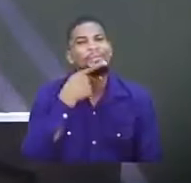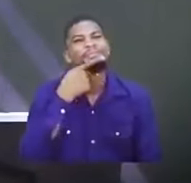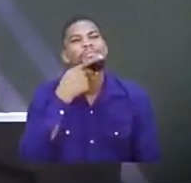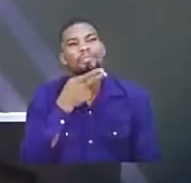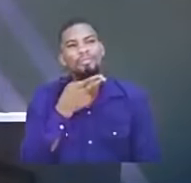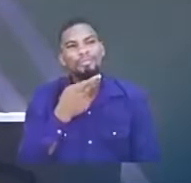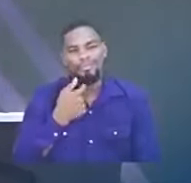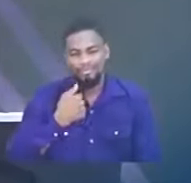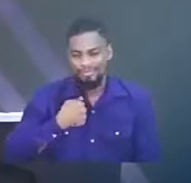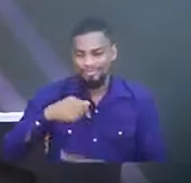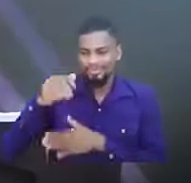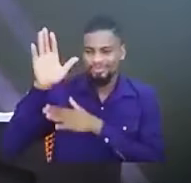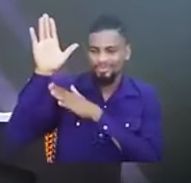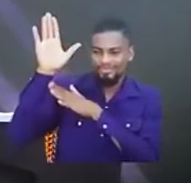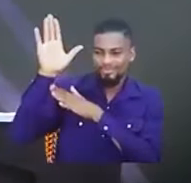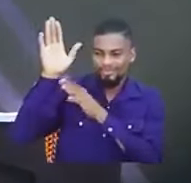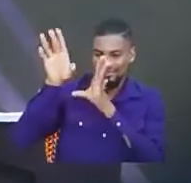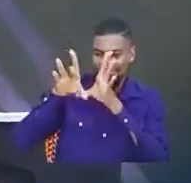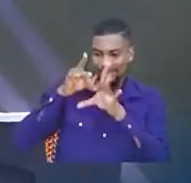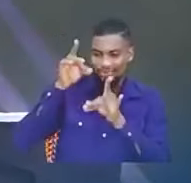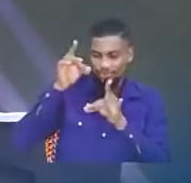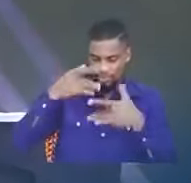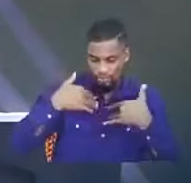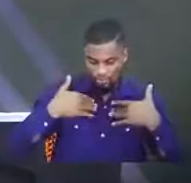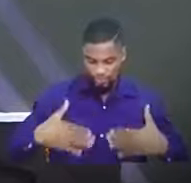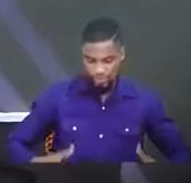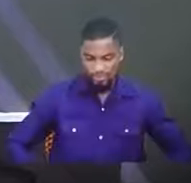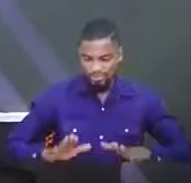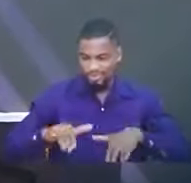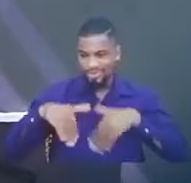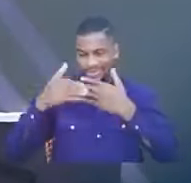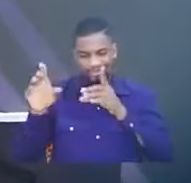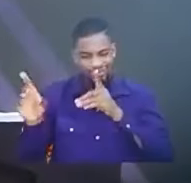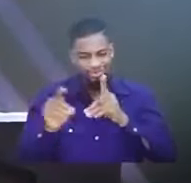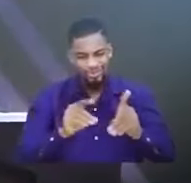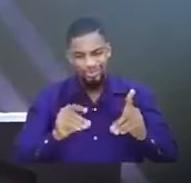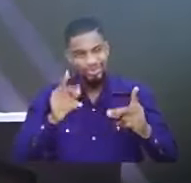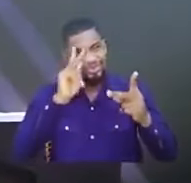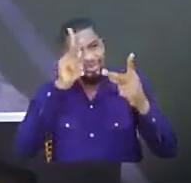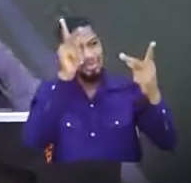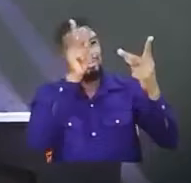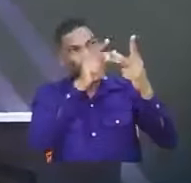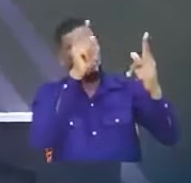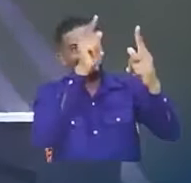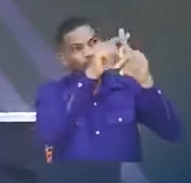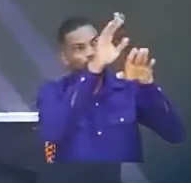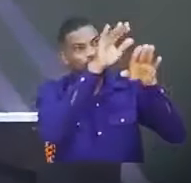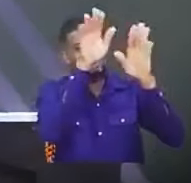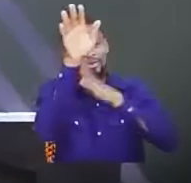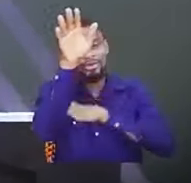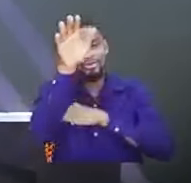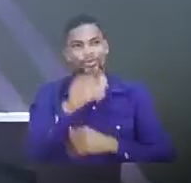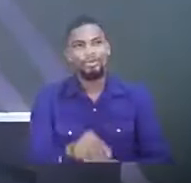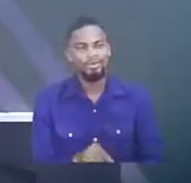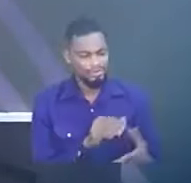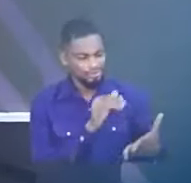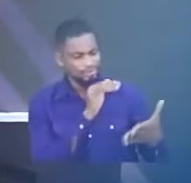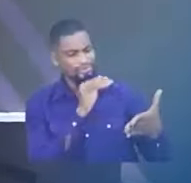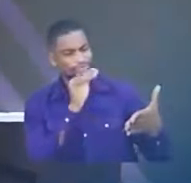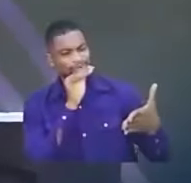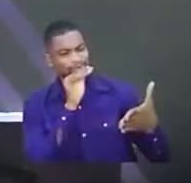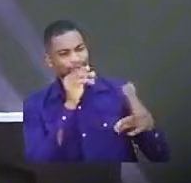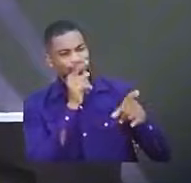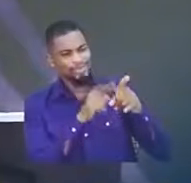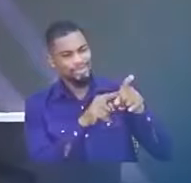commit spirit, soul, and body in everything they do, and they do it well. When it comes to studying, they also study. From the word go,